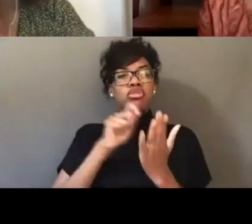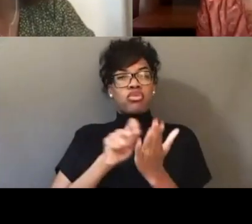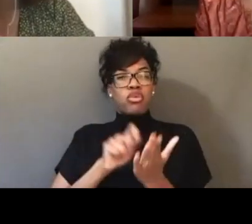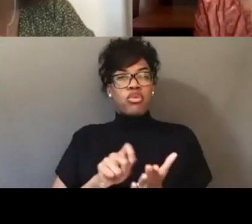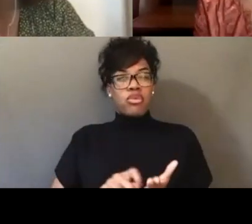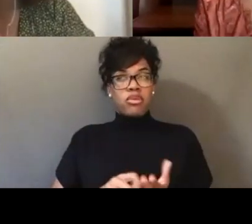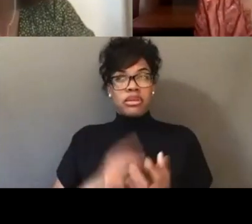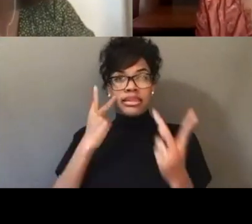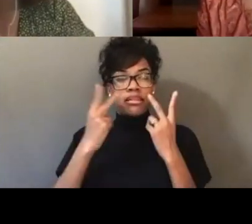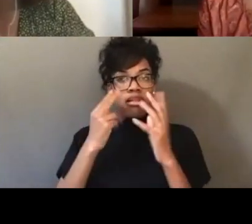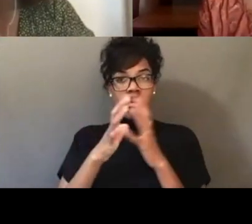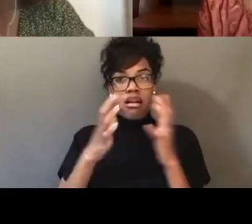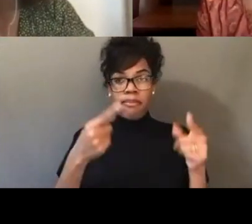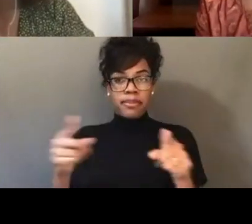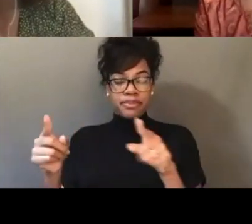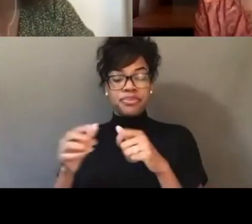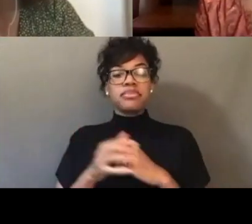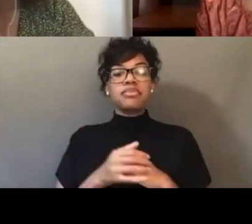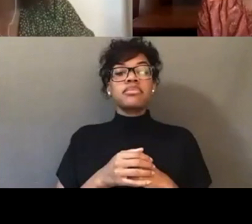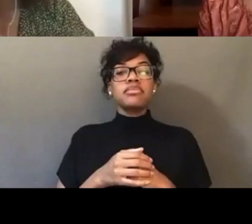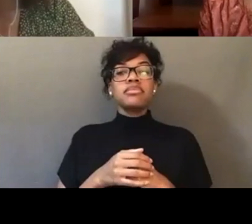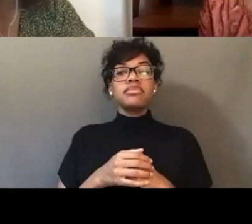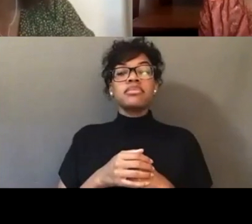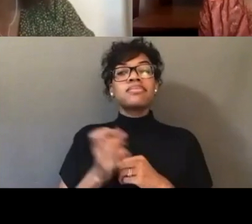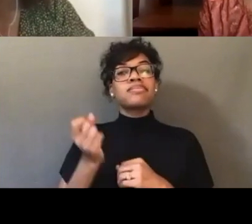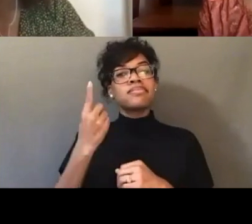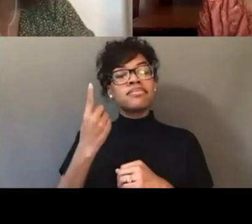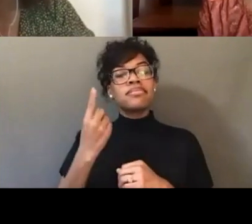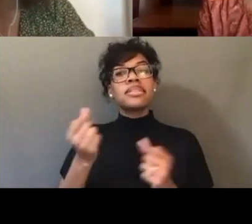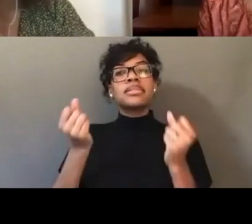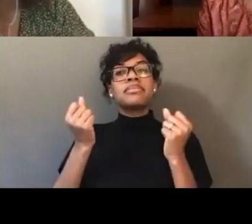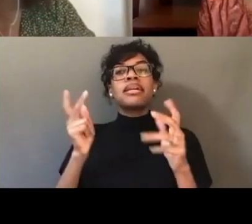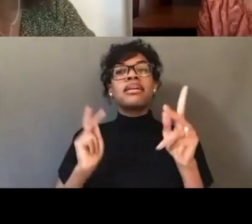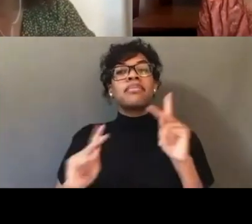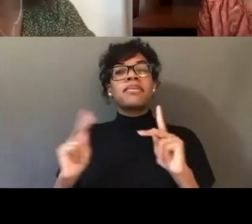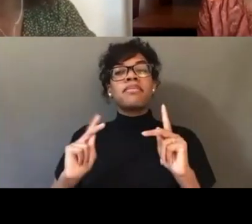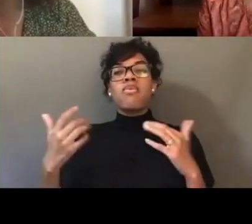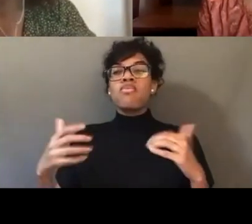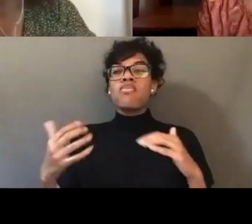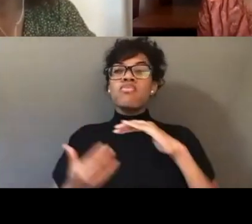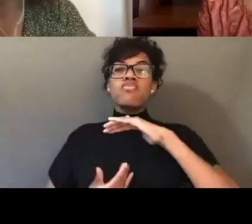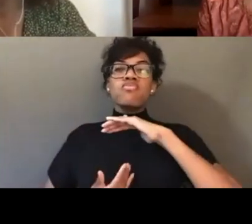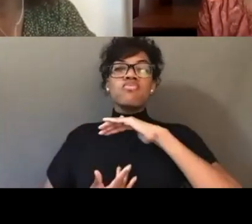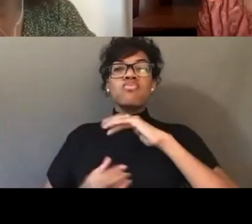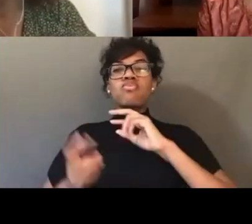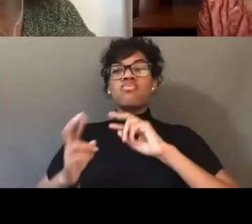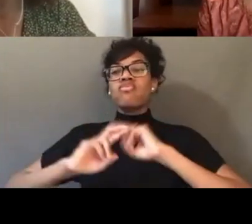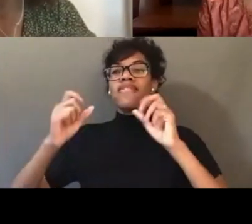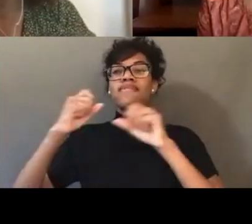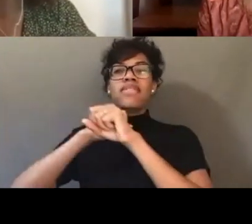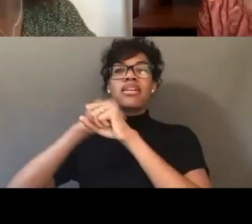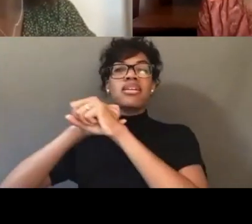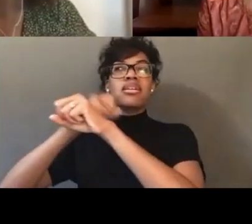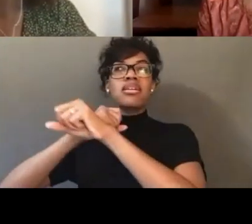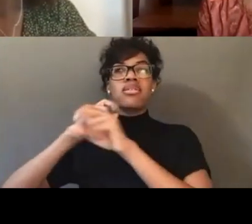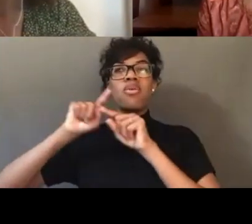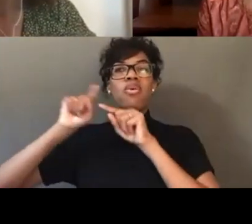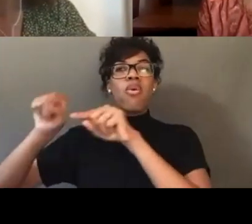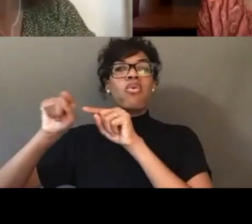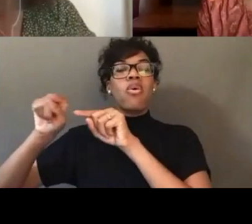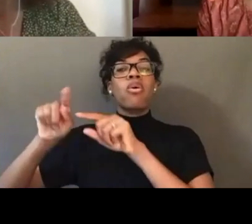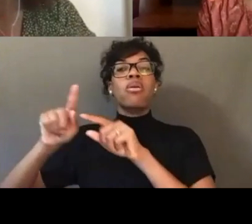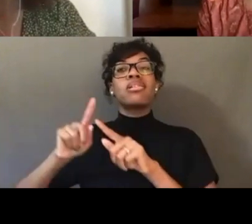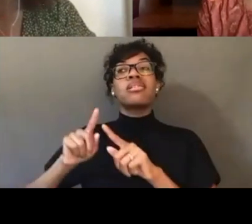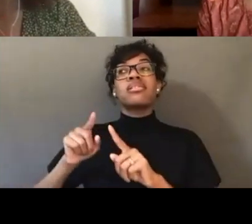while there were a lot of folks who were very animated, not many of them were able or prepared to